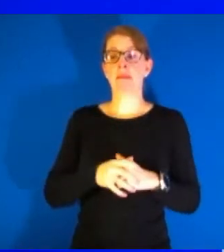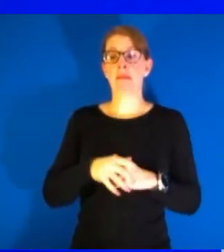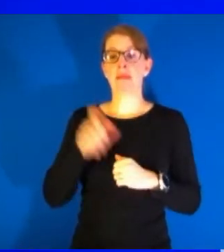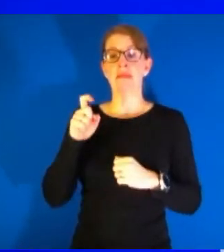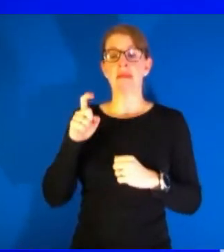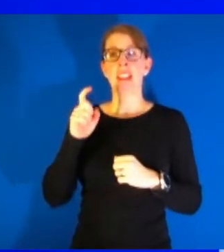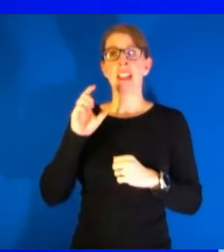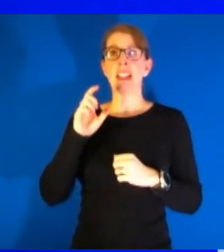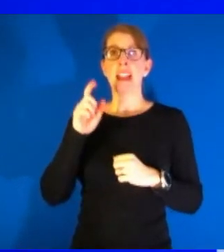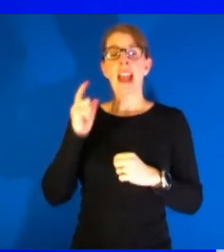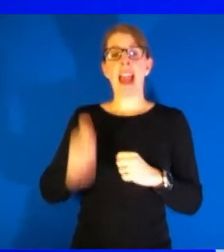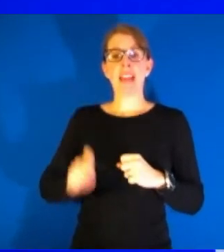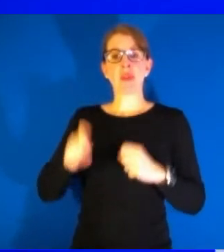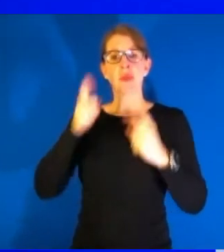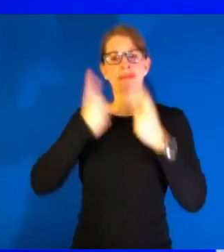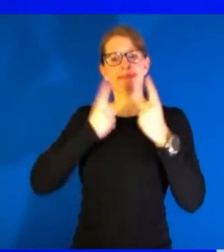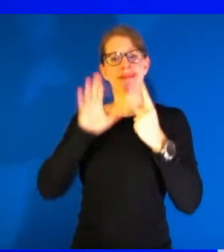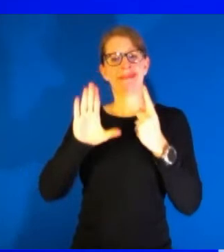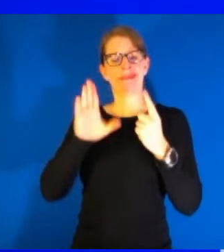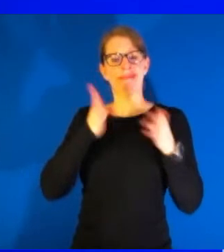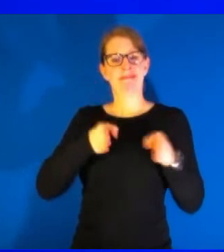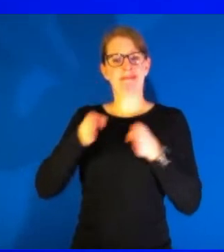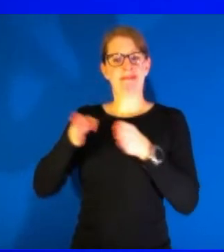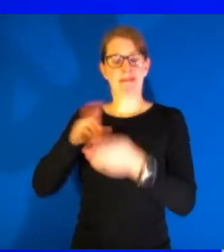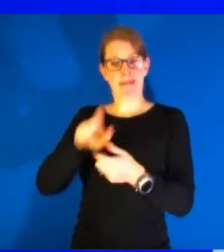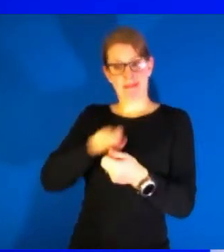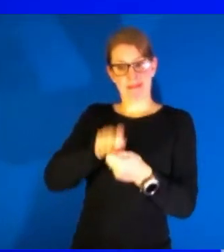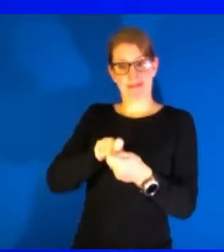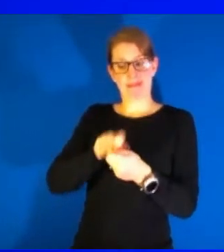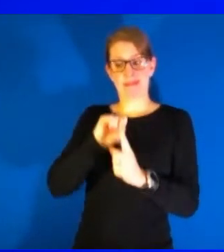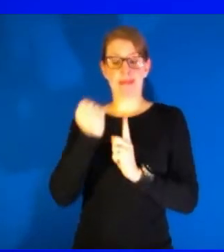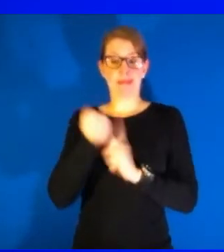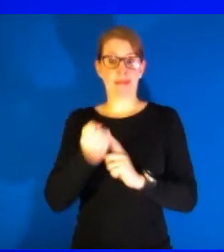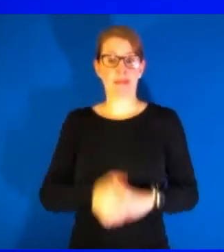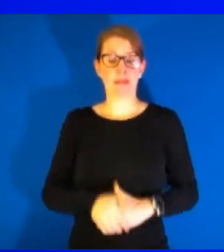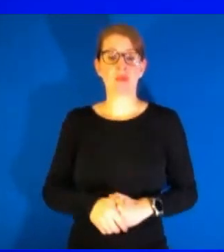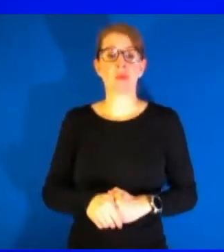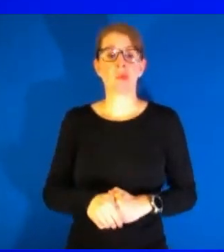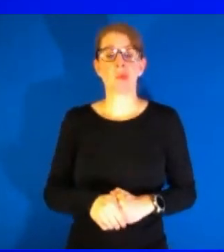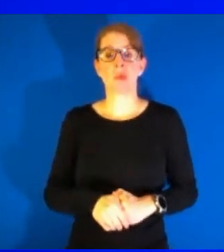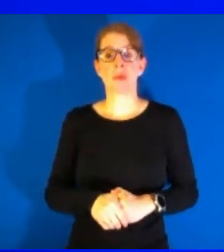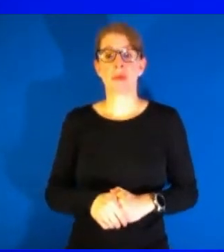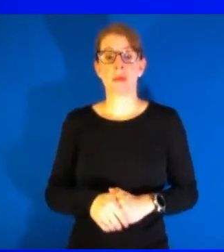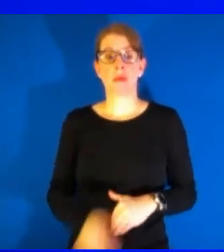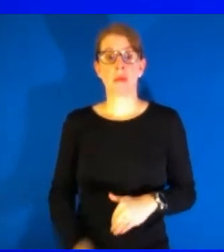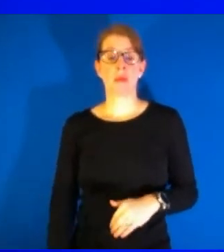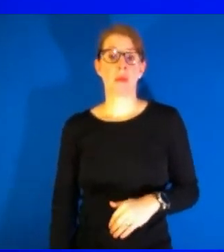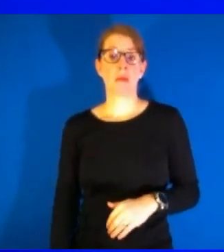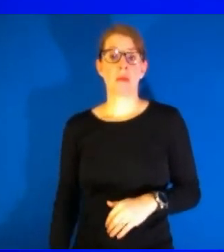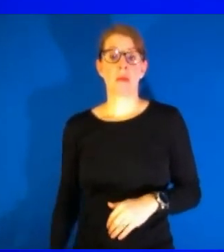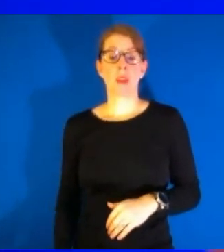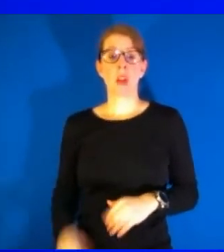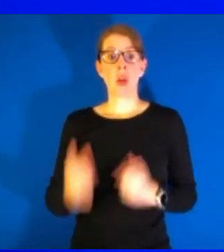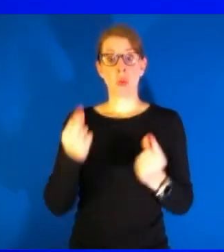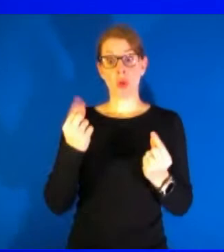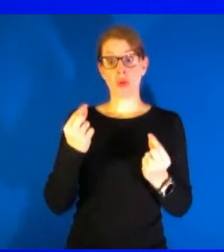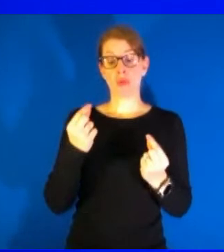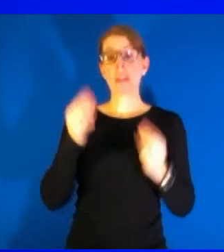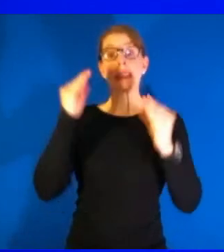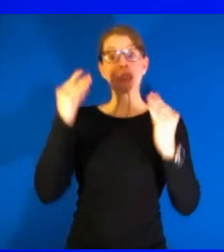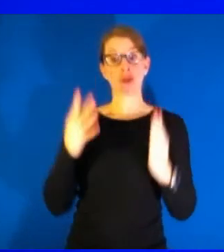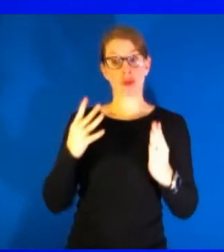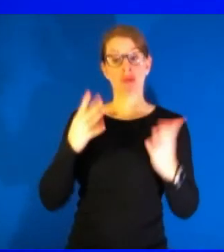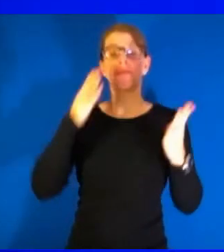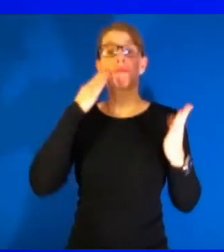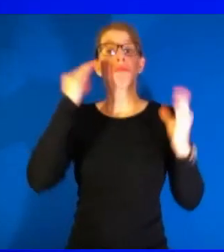individual and specific situations. What do you do? I think that is a very good thing. So a teacher, we know that teachers